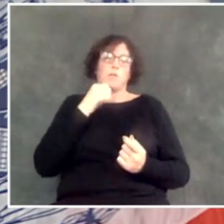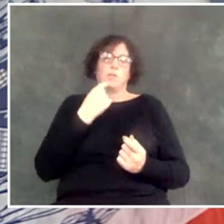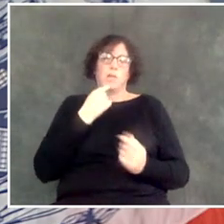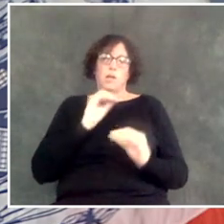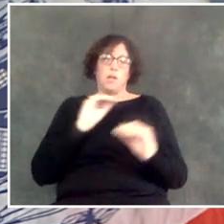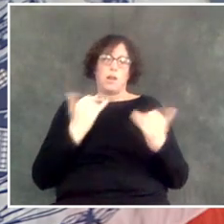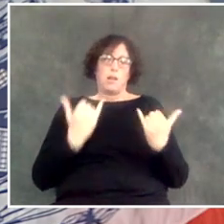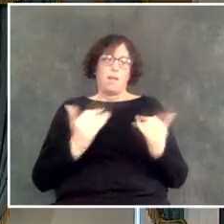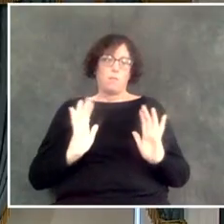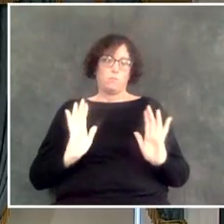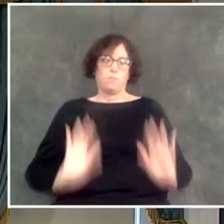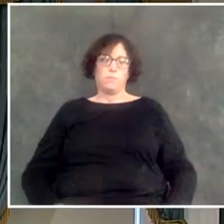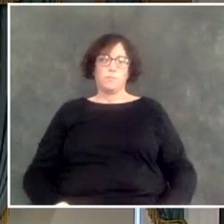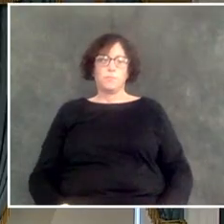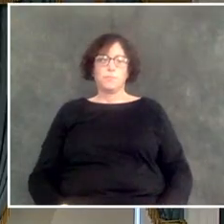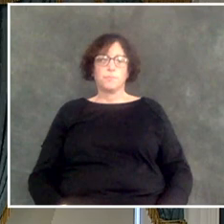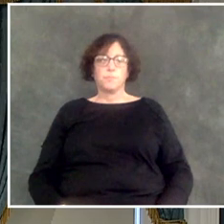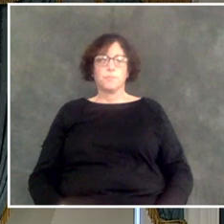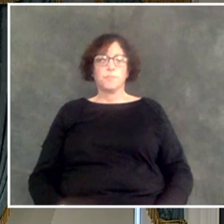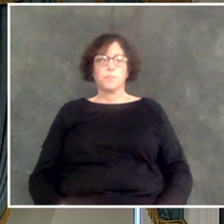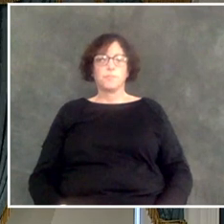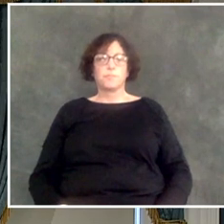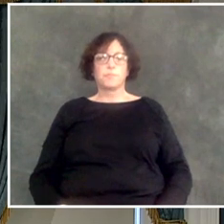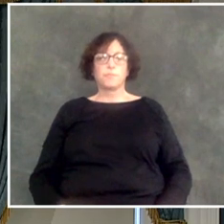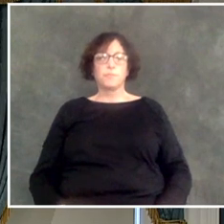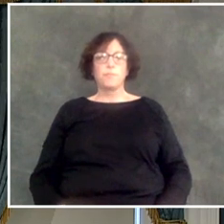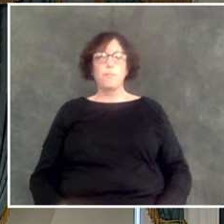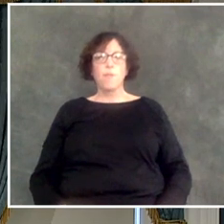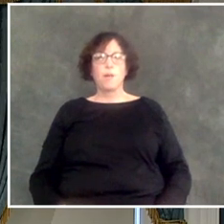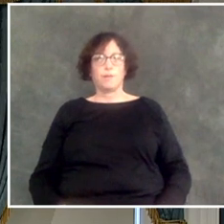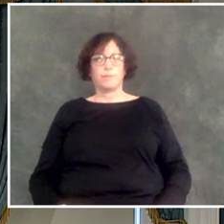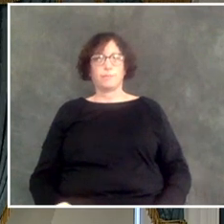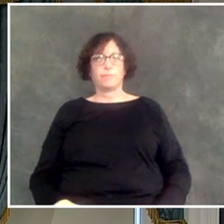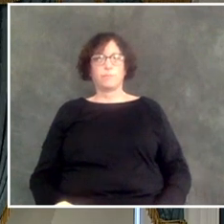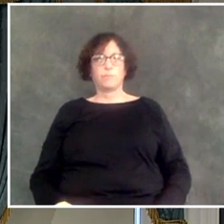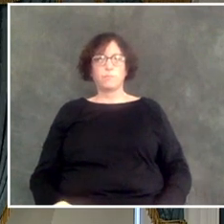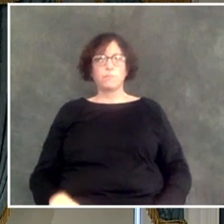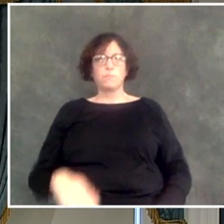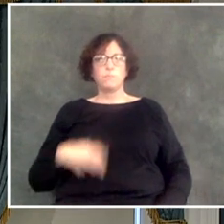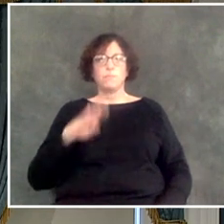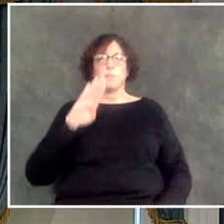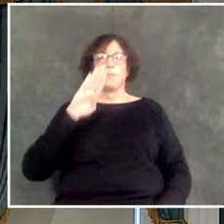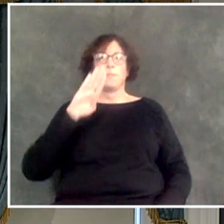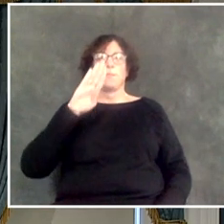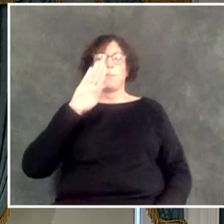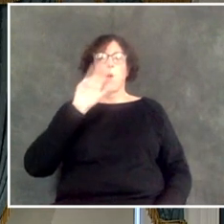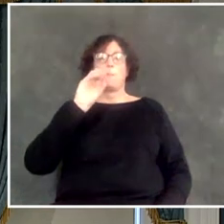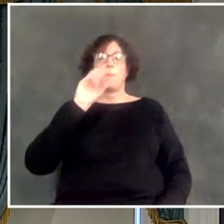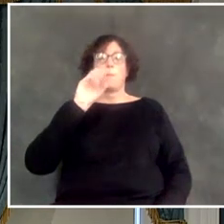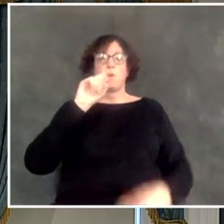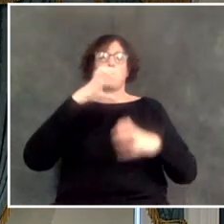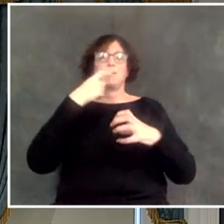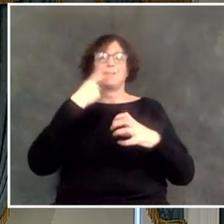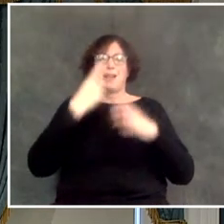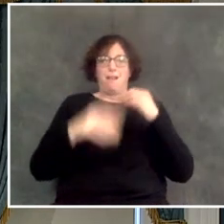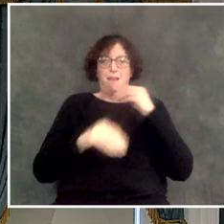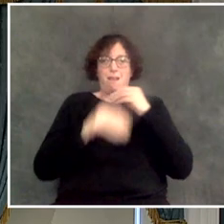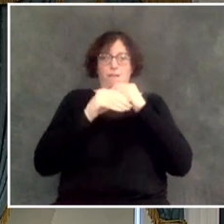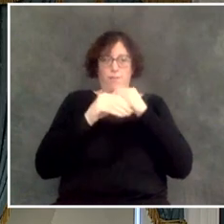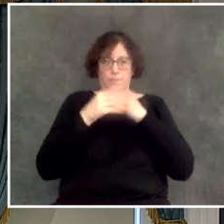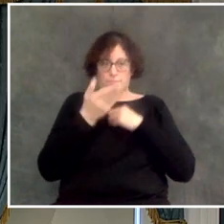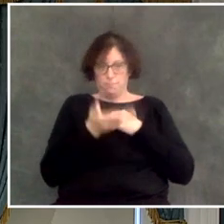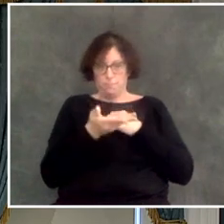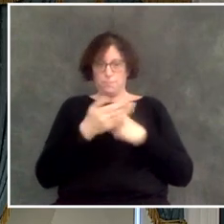I add to the burial death and the desk, rather, and the death certificates? We